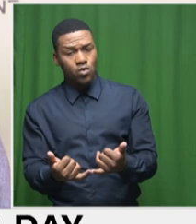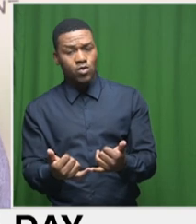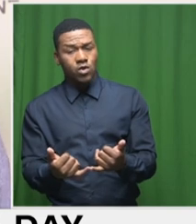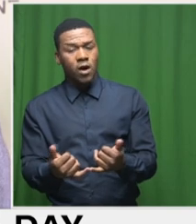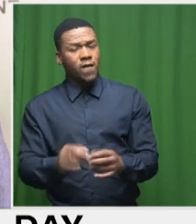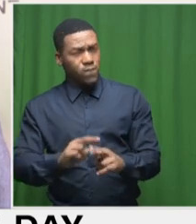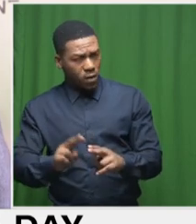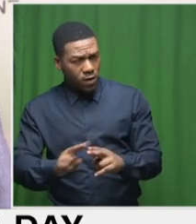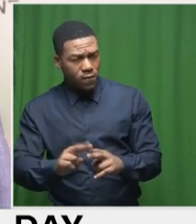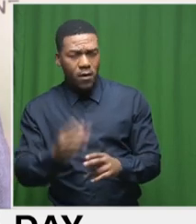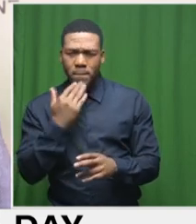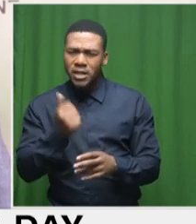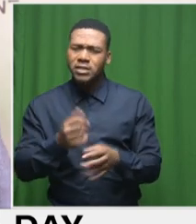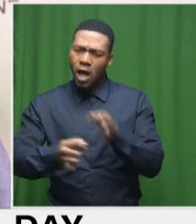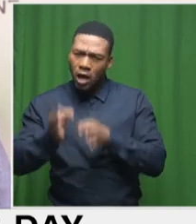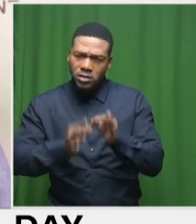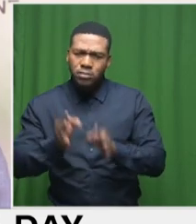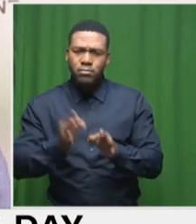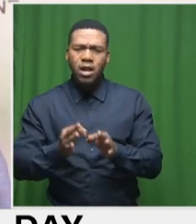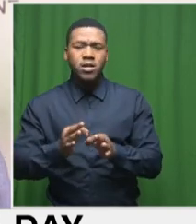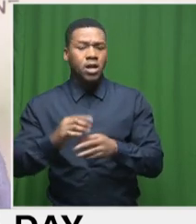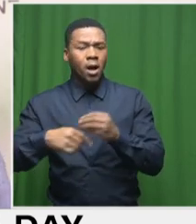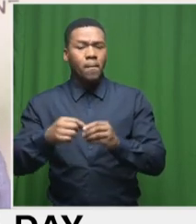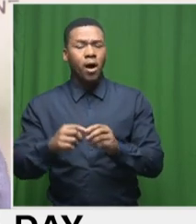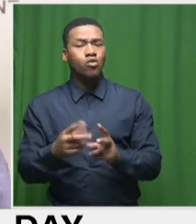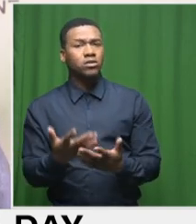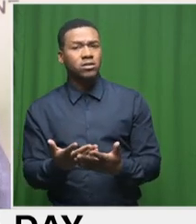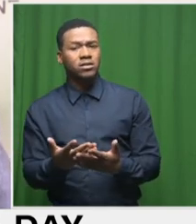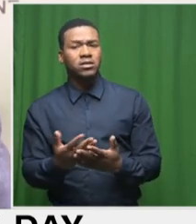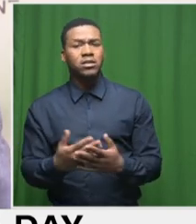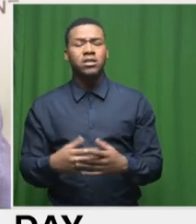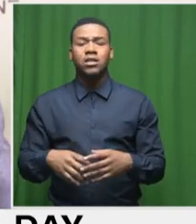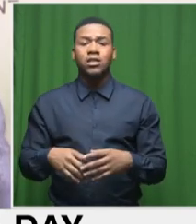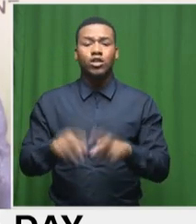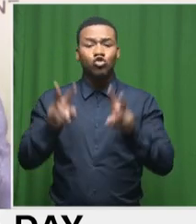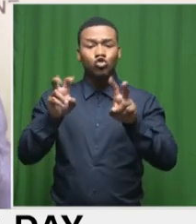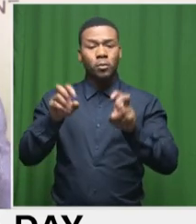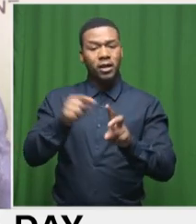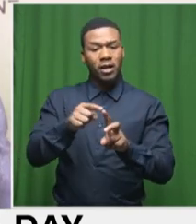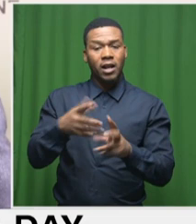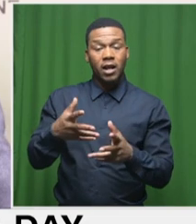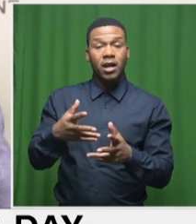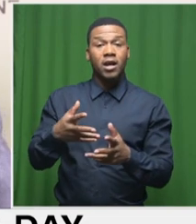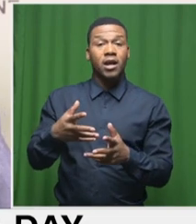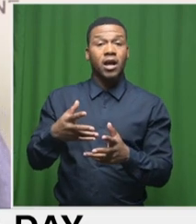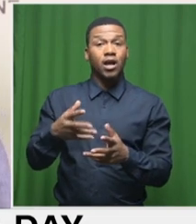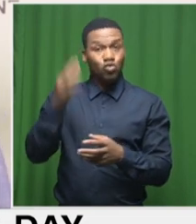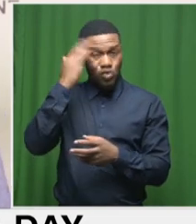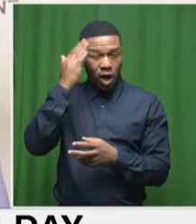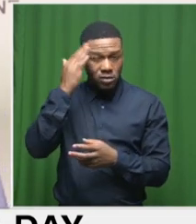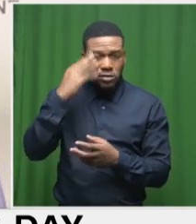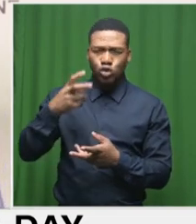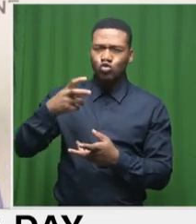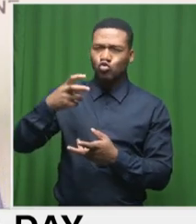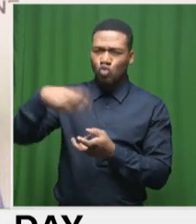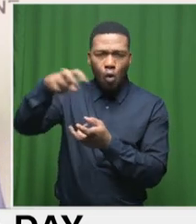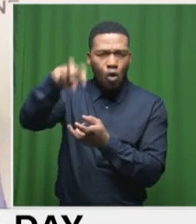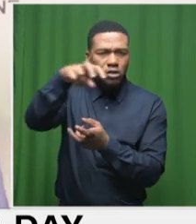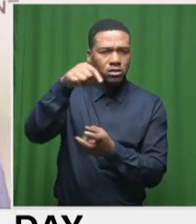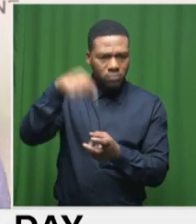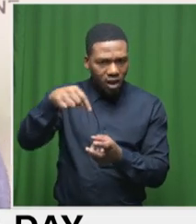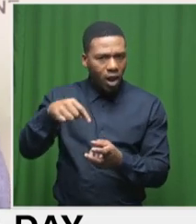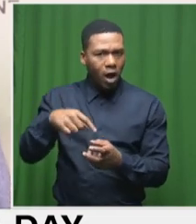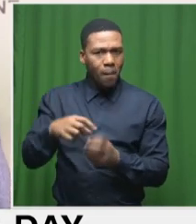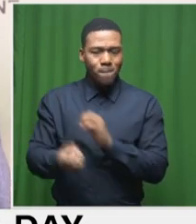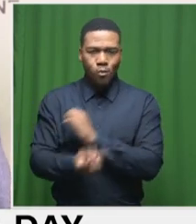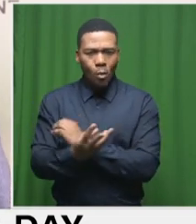General, just speak to me about, you know, like in terms of, you know, we are the tourist province, and also we have seen now tourism has declined actually